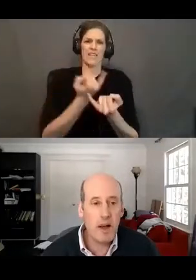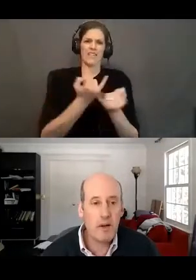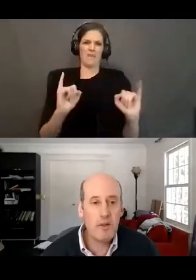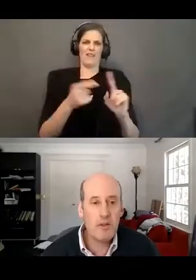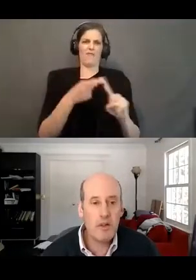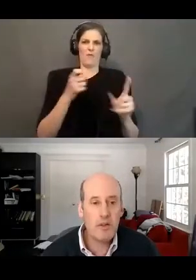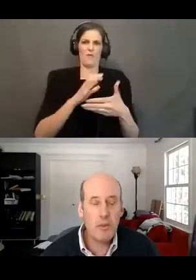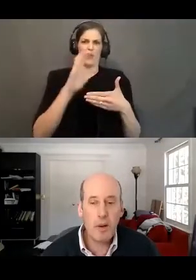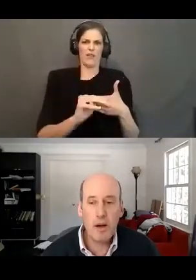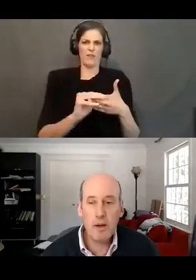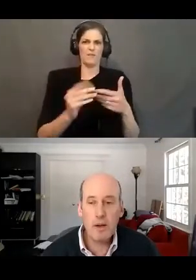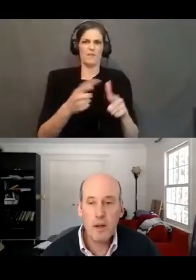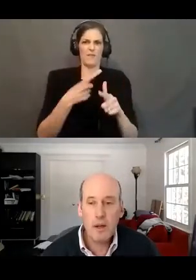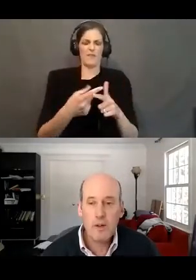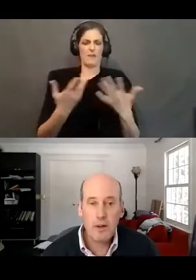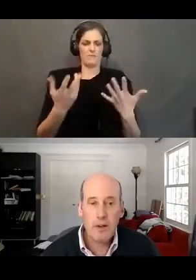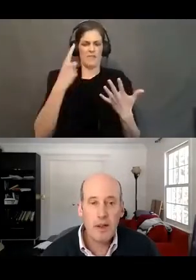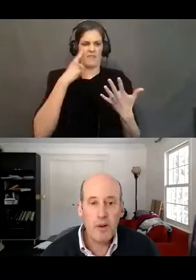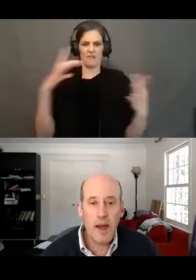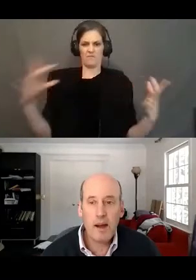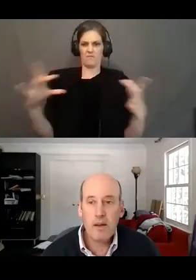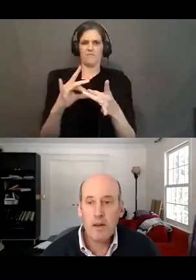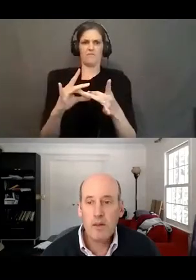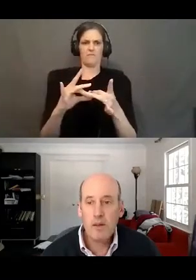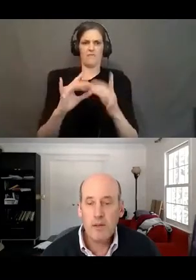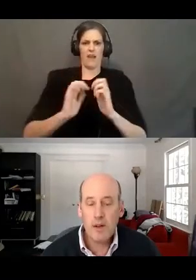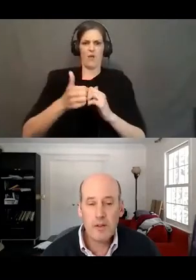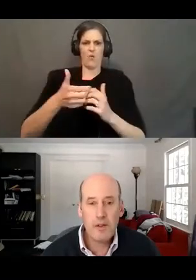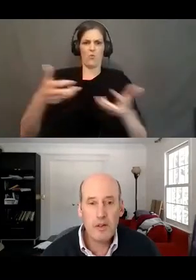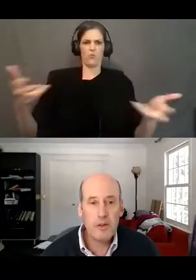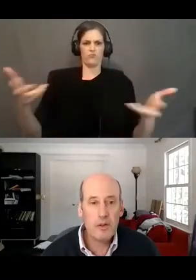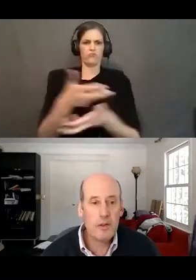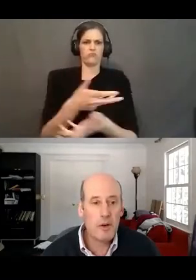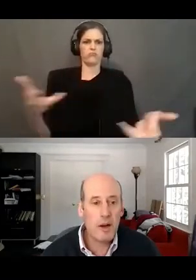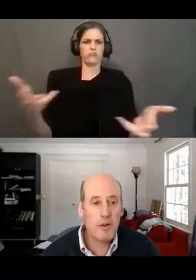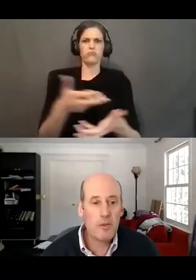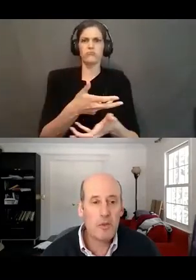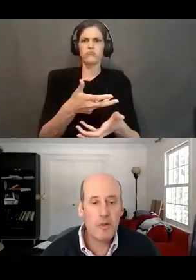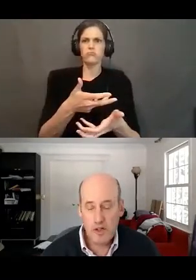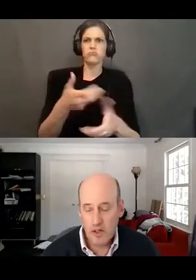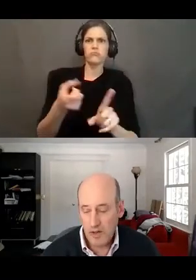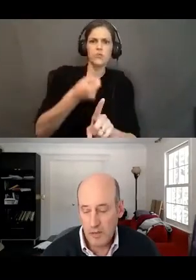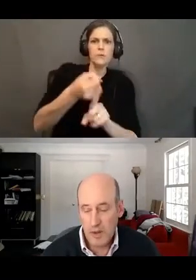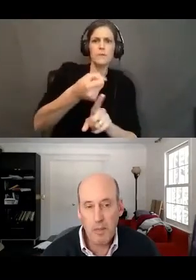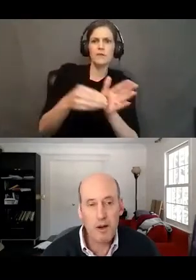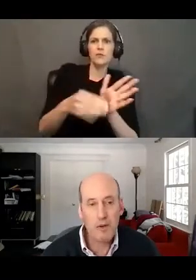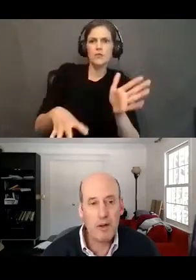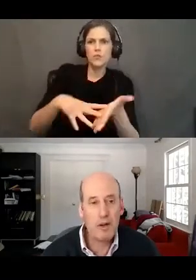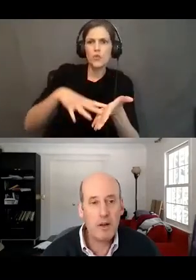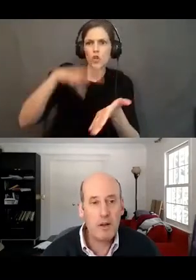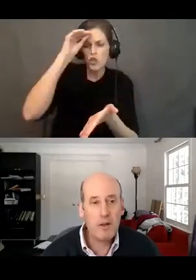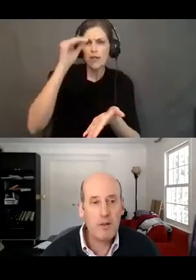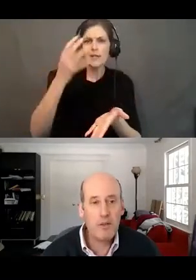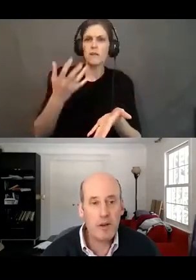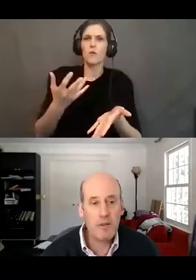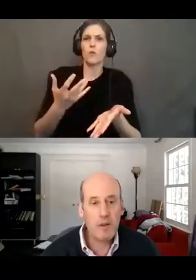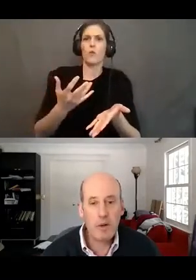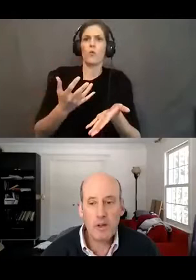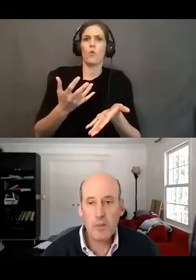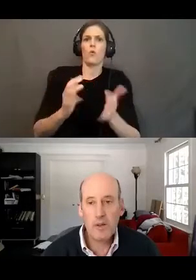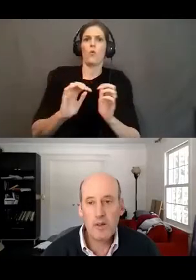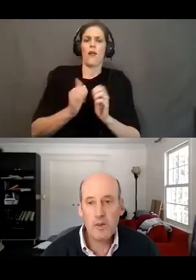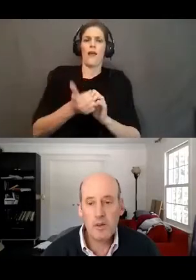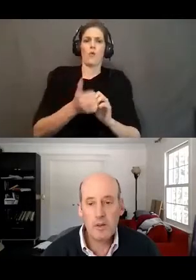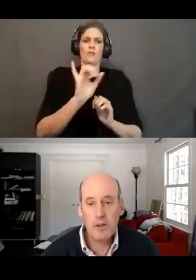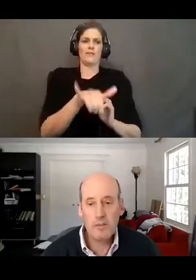say, well, how do these things combine? How do they interact to affect student learning? Or how does professional development moderate the effect of the